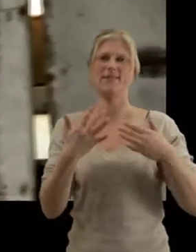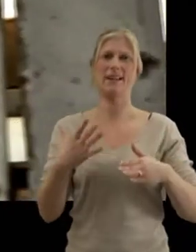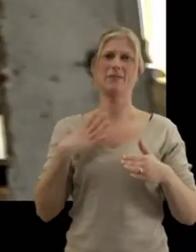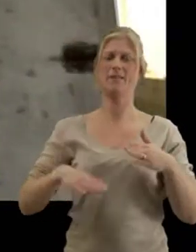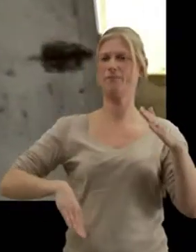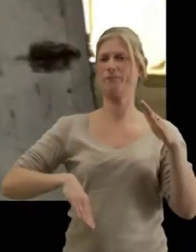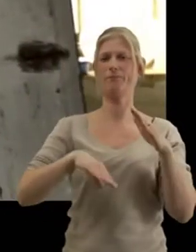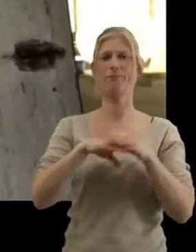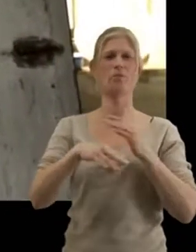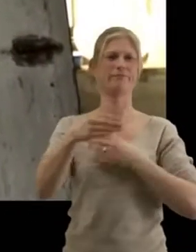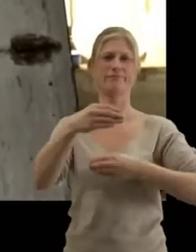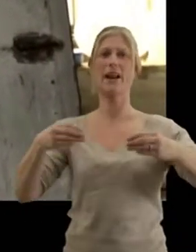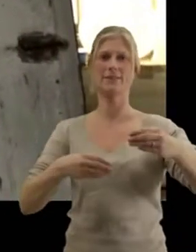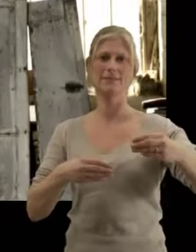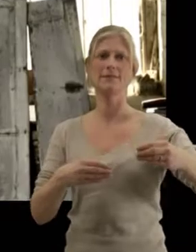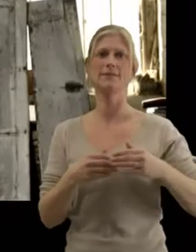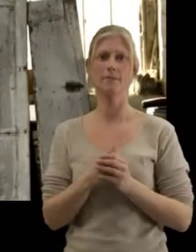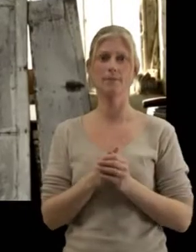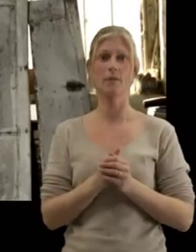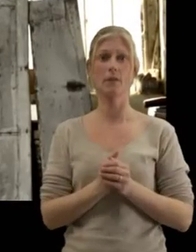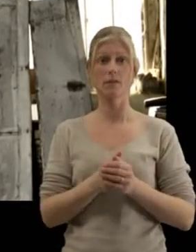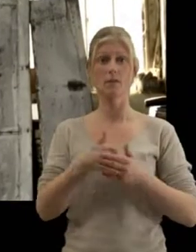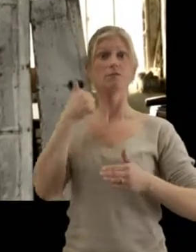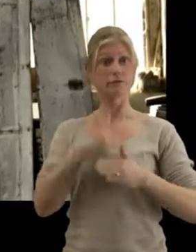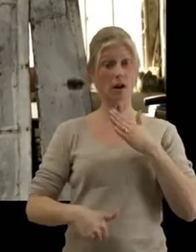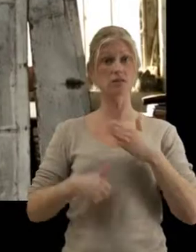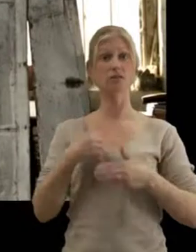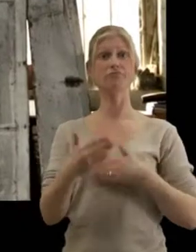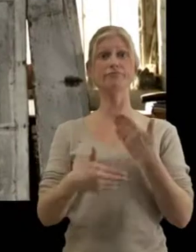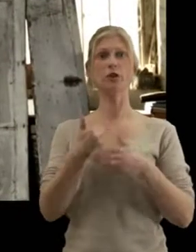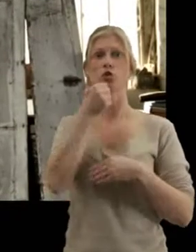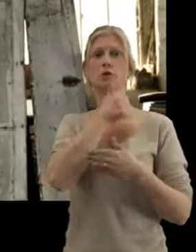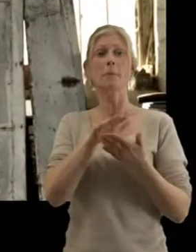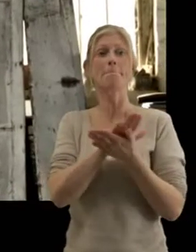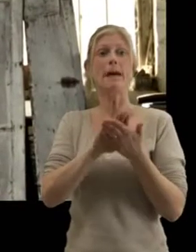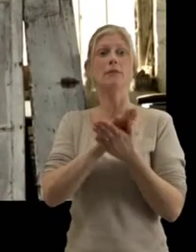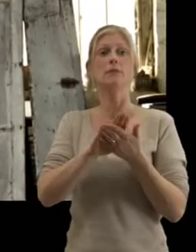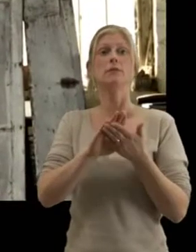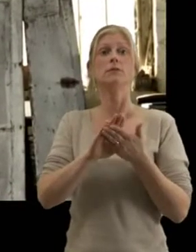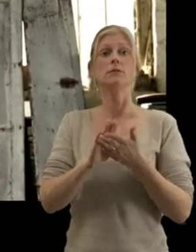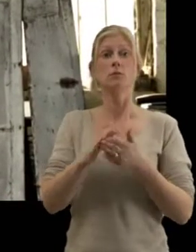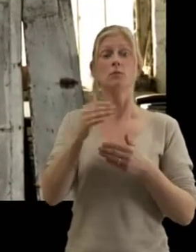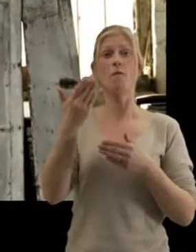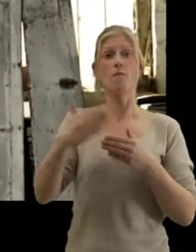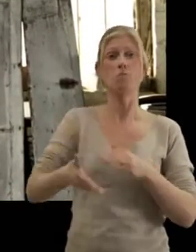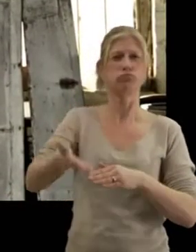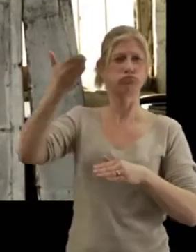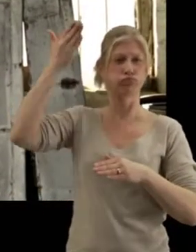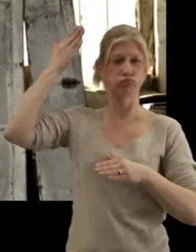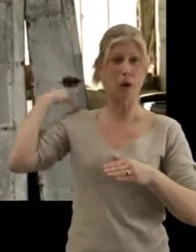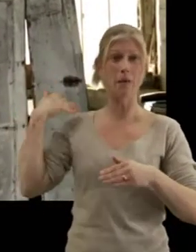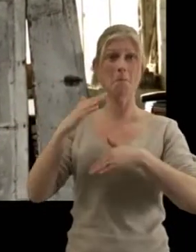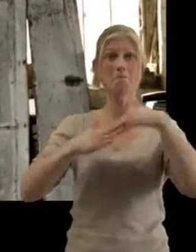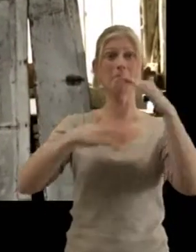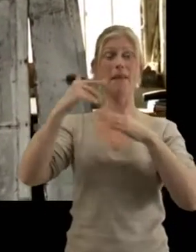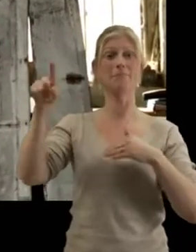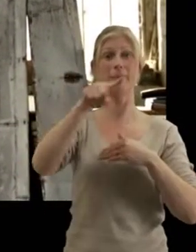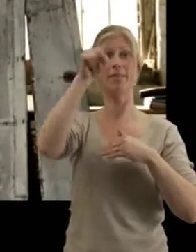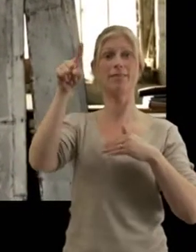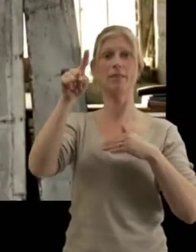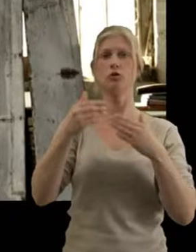stage of needing total replacement. So we've got on with those. We use the patterns that we used when they built the mill, had